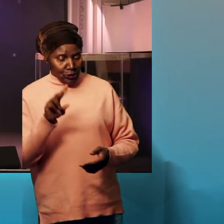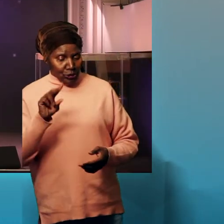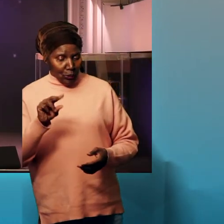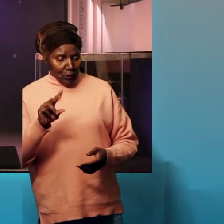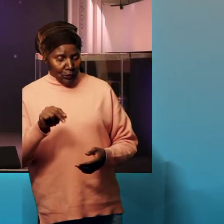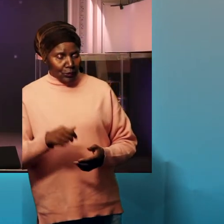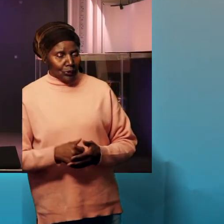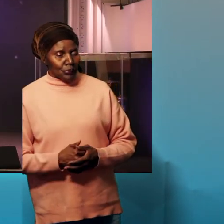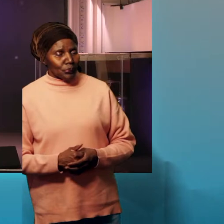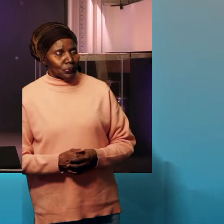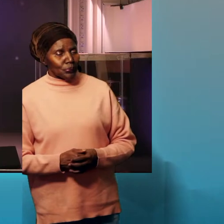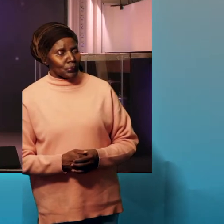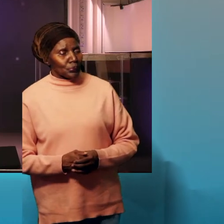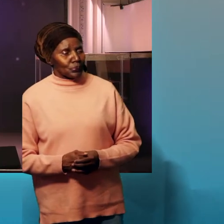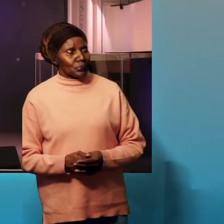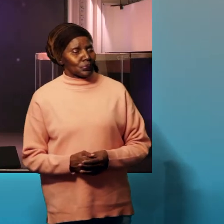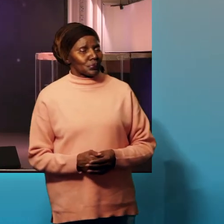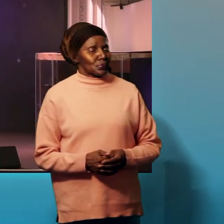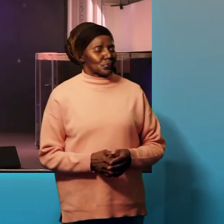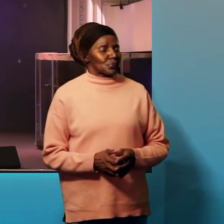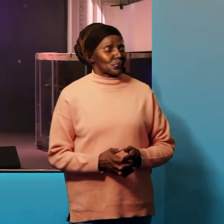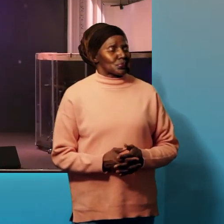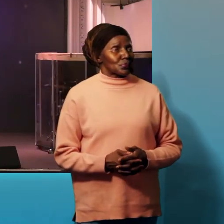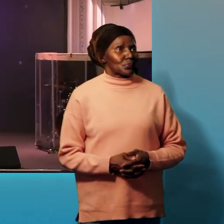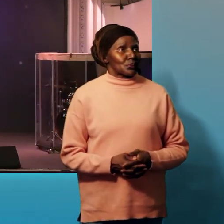at this scripture for us just a moment.